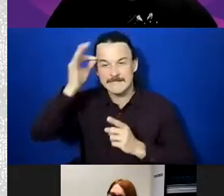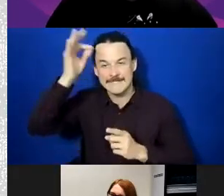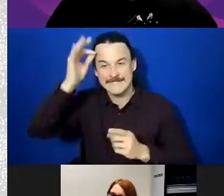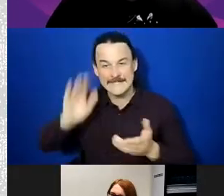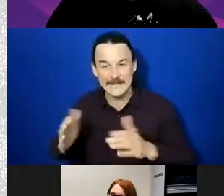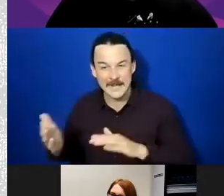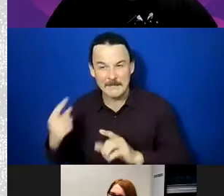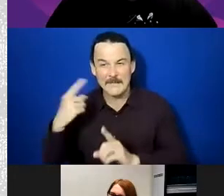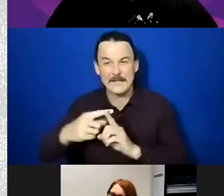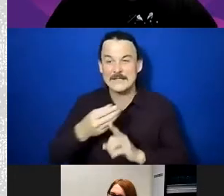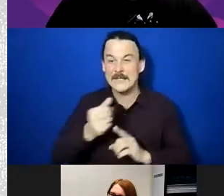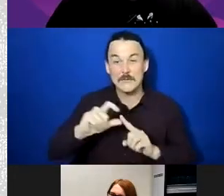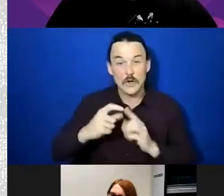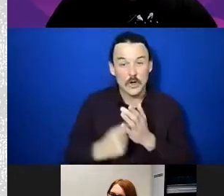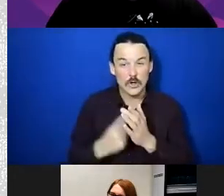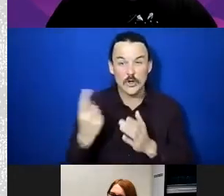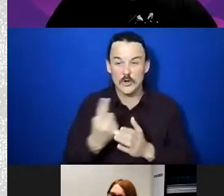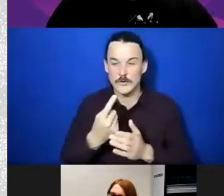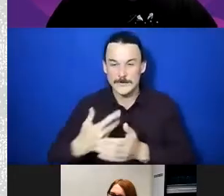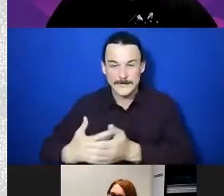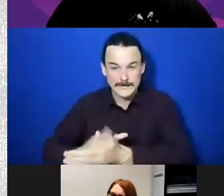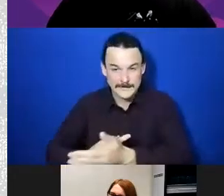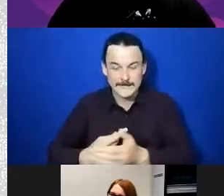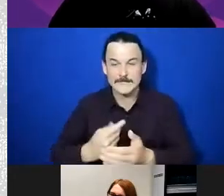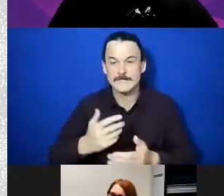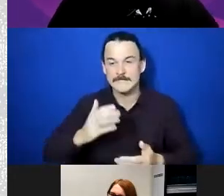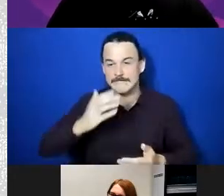with chloroform, leading to patient deaths.